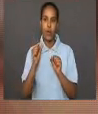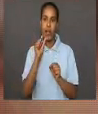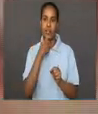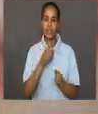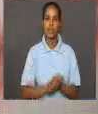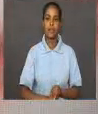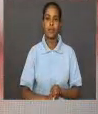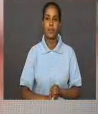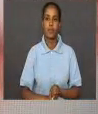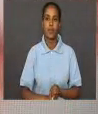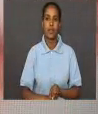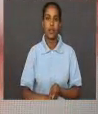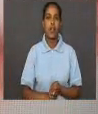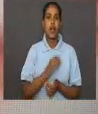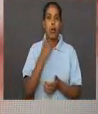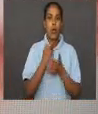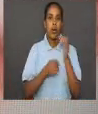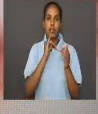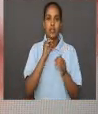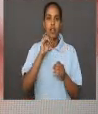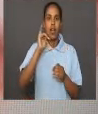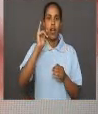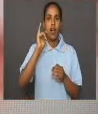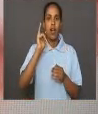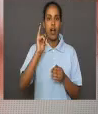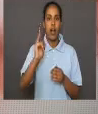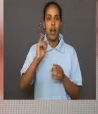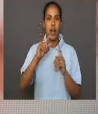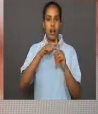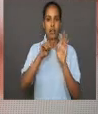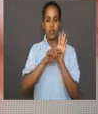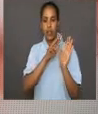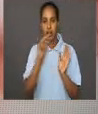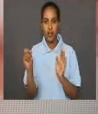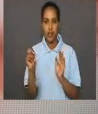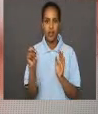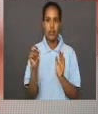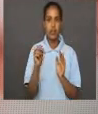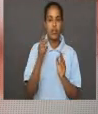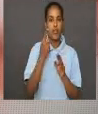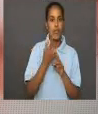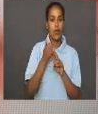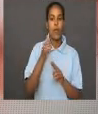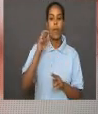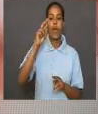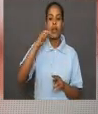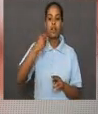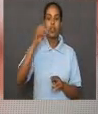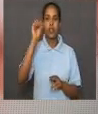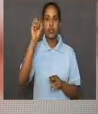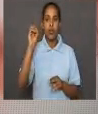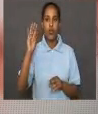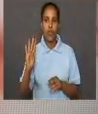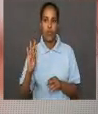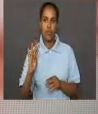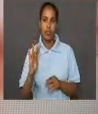acid. What is the ion that can be hydrolyzed from ammonium sulfate,